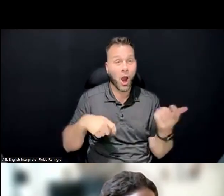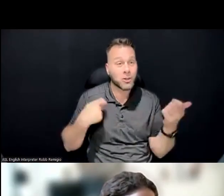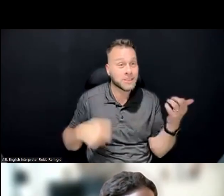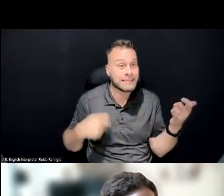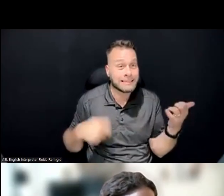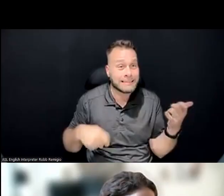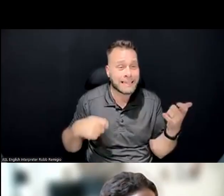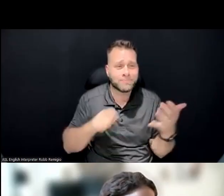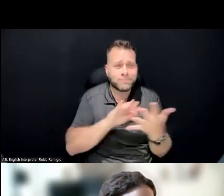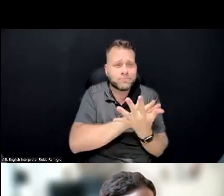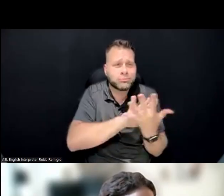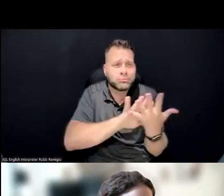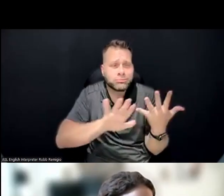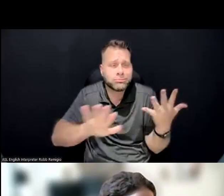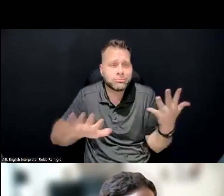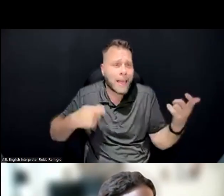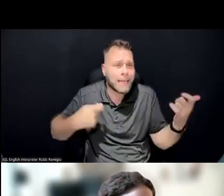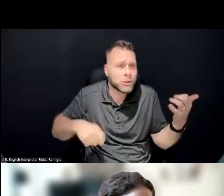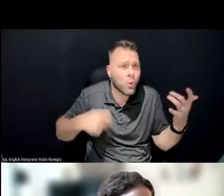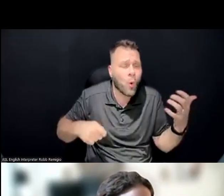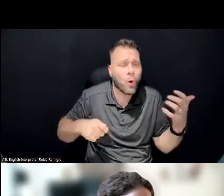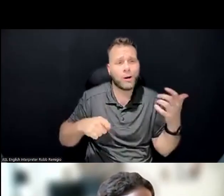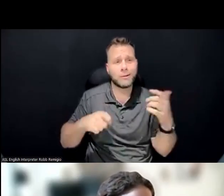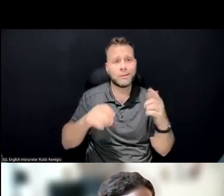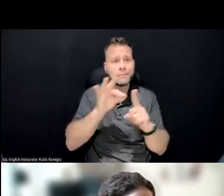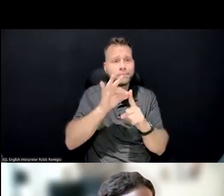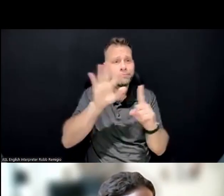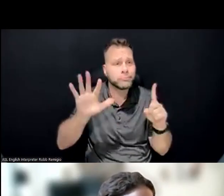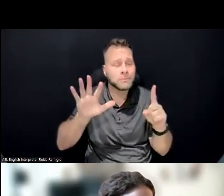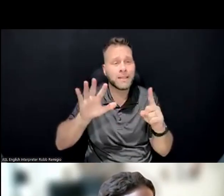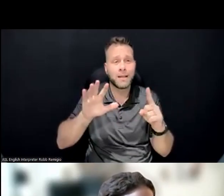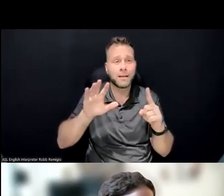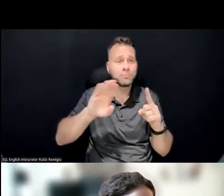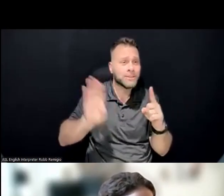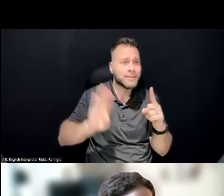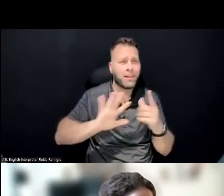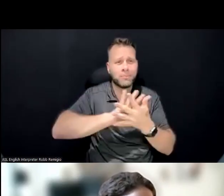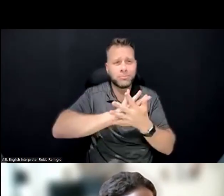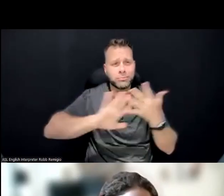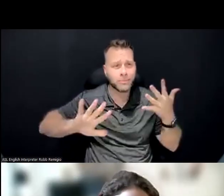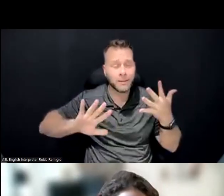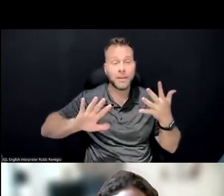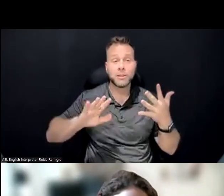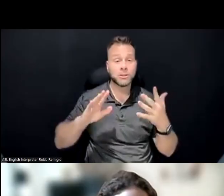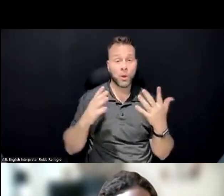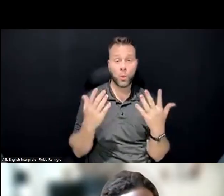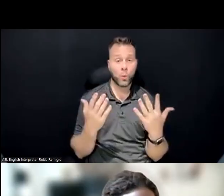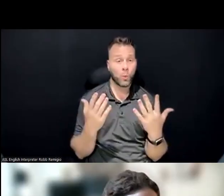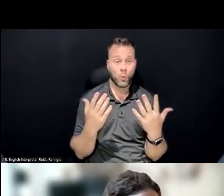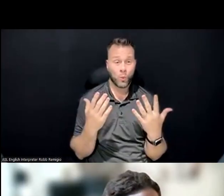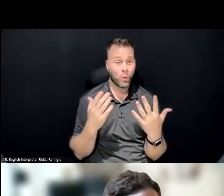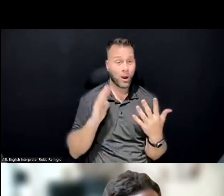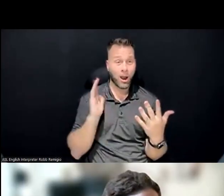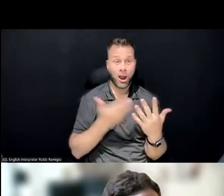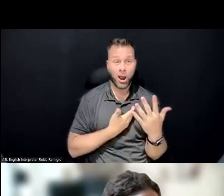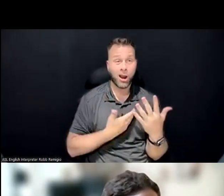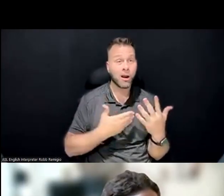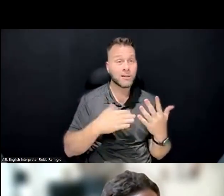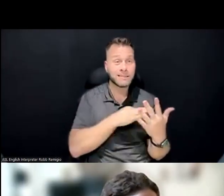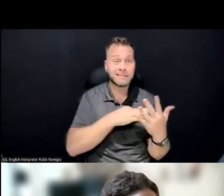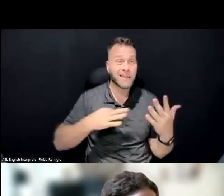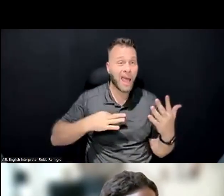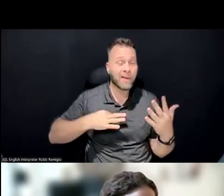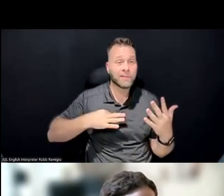really the Azores in the islands, Brazil. So our staff comes with so much experience